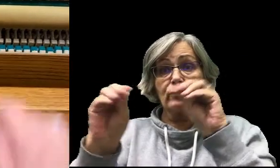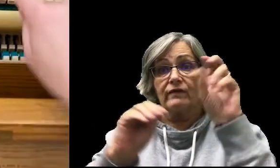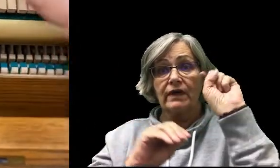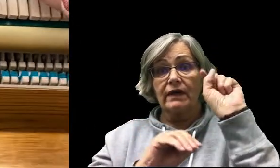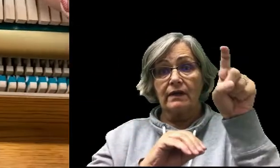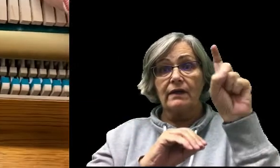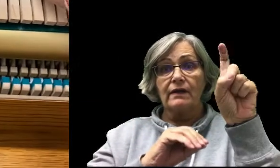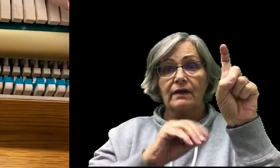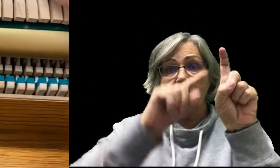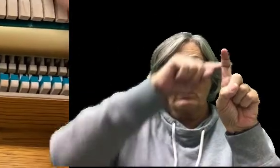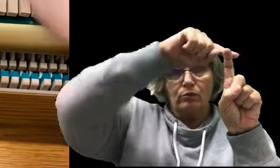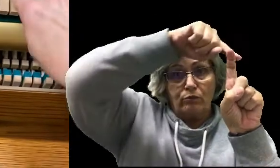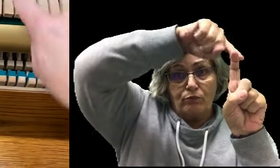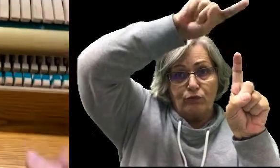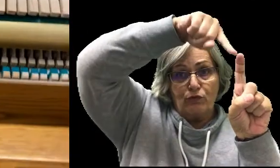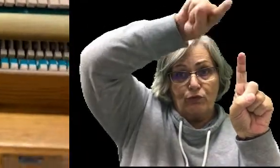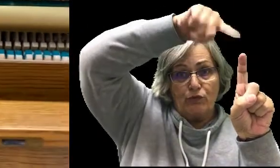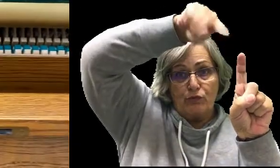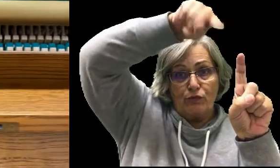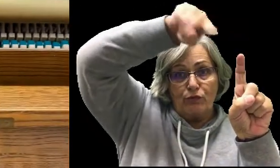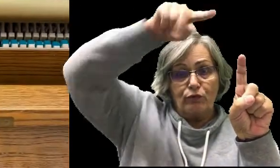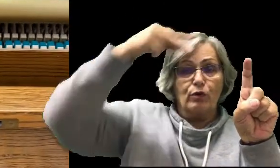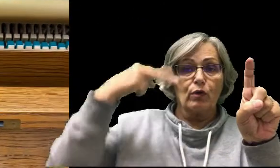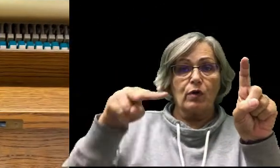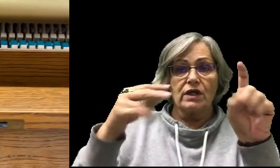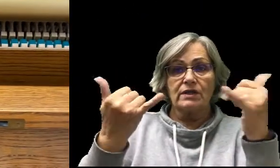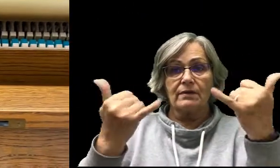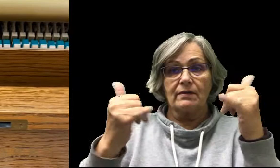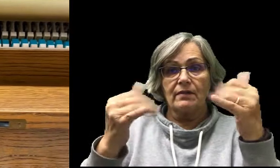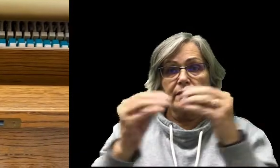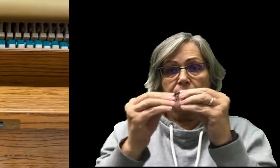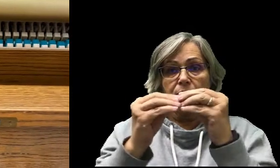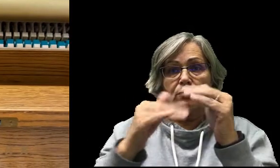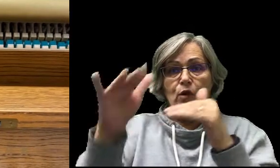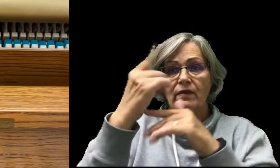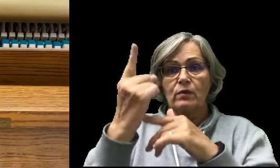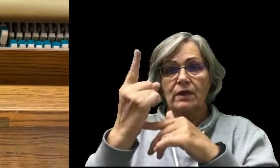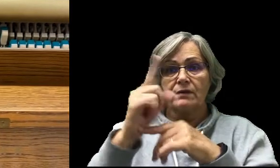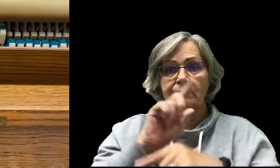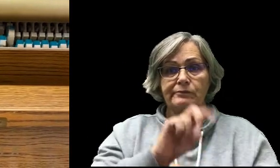the three strings that correlate with the hammer. Watch, I'm going to play more than one this time.